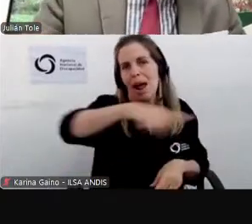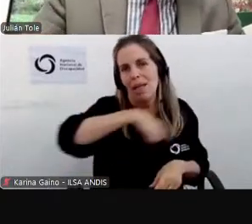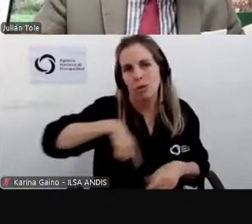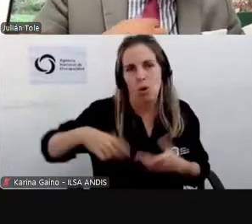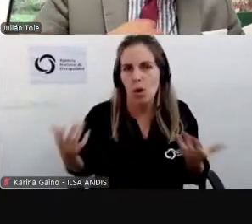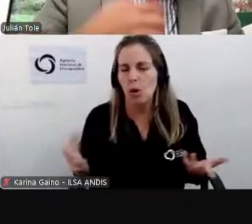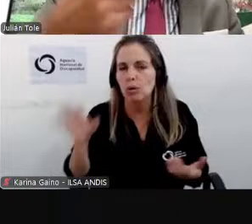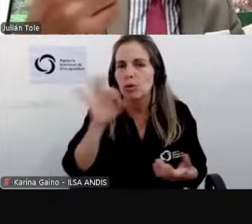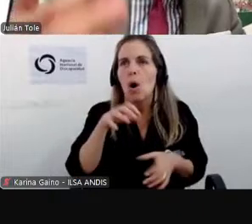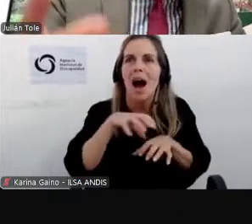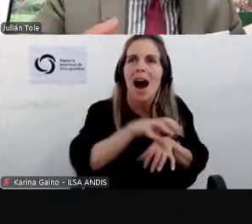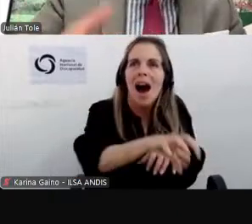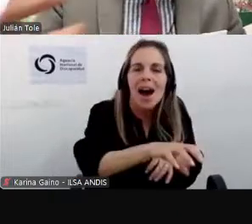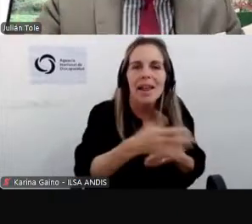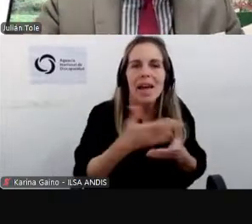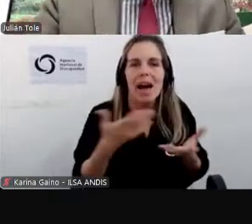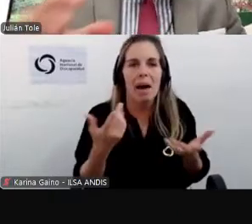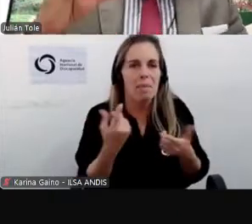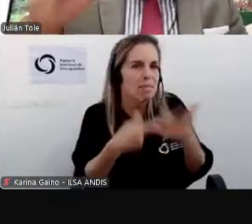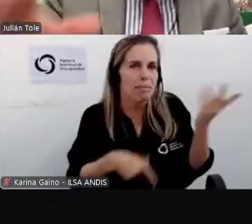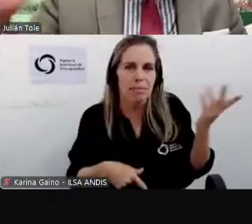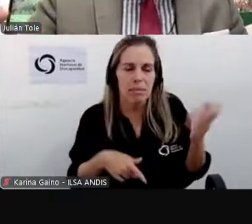management,